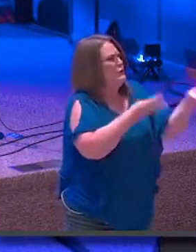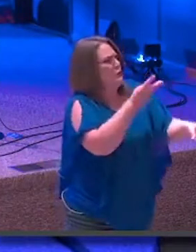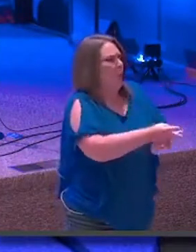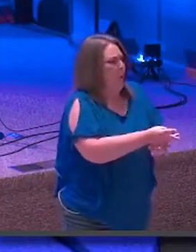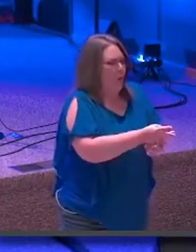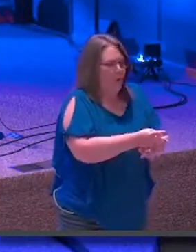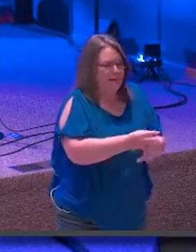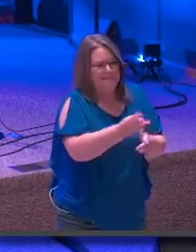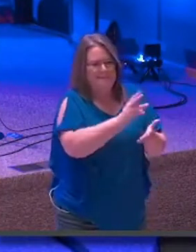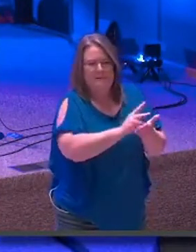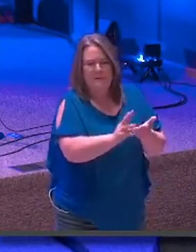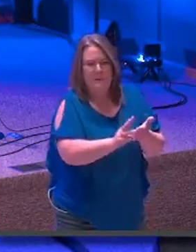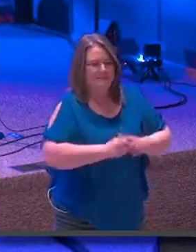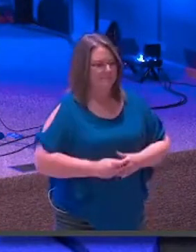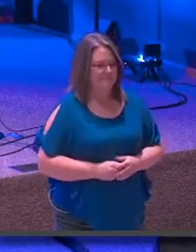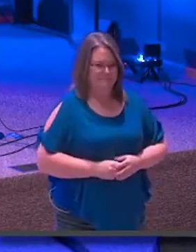6 weeks?